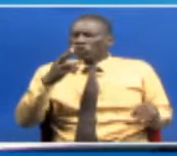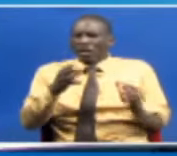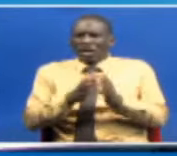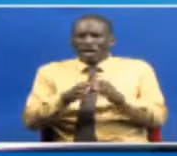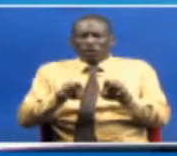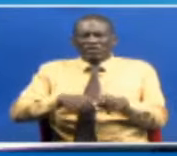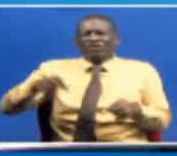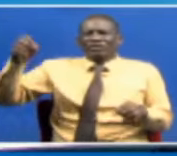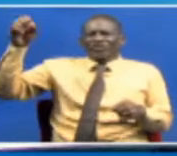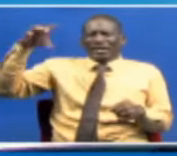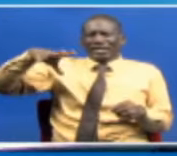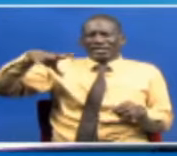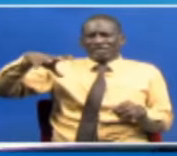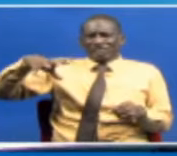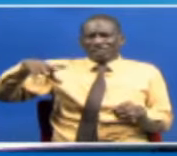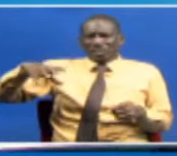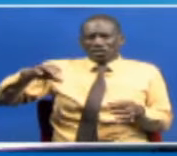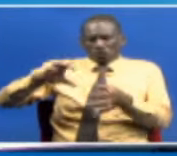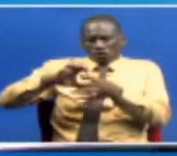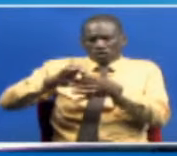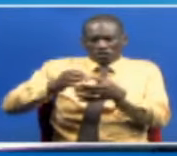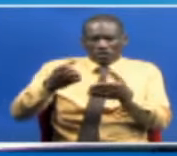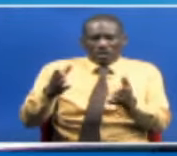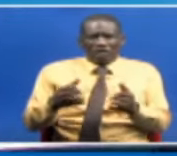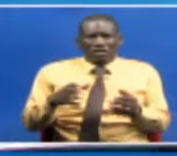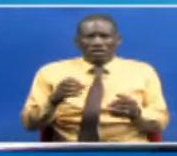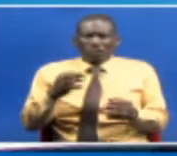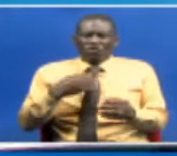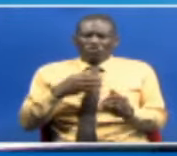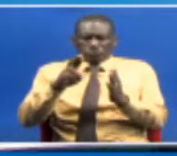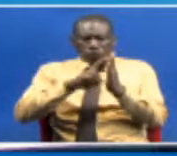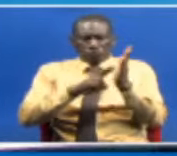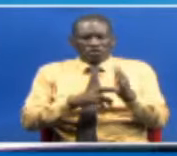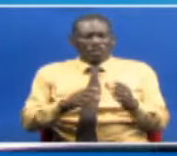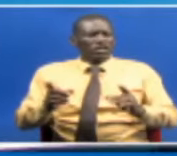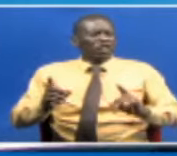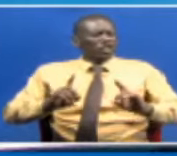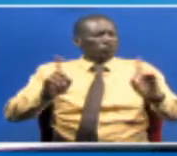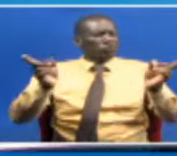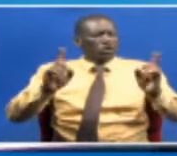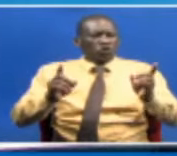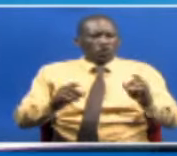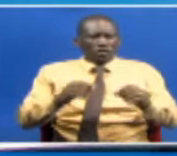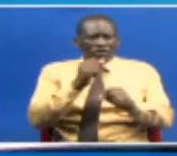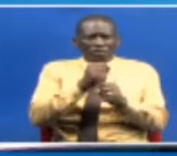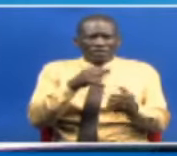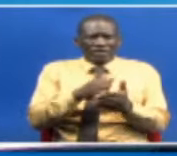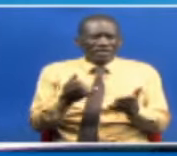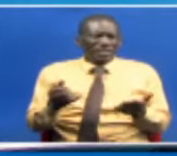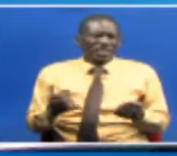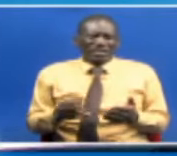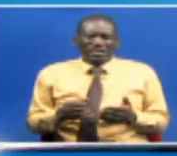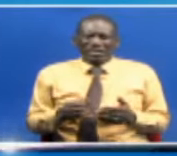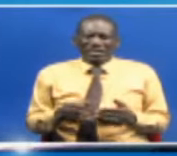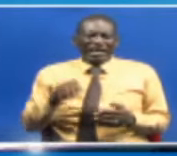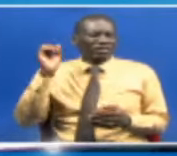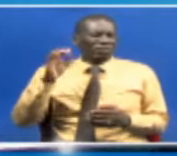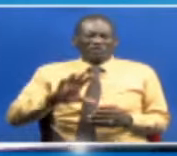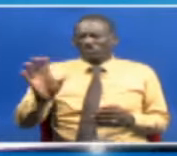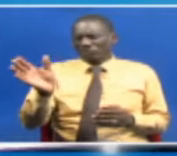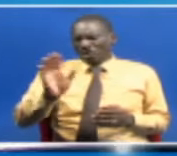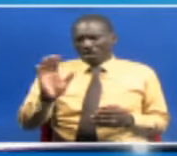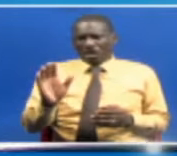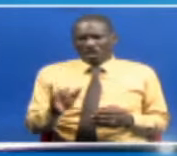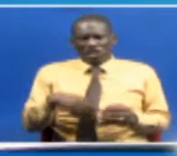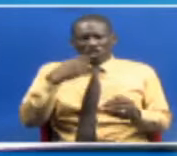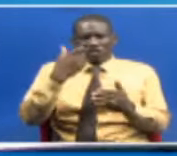electrical cabling for power. Mm-hmm. So we'll put in those regulations. I don't think it will next significant increase in the cost